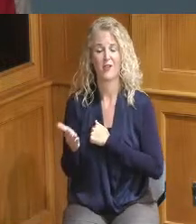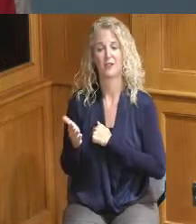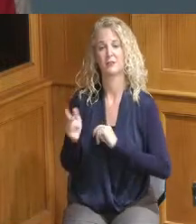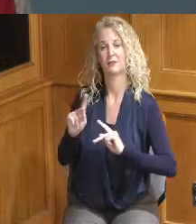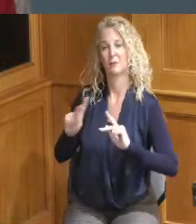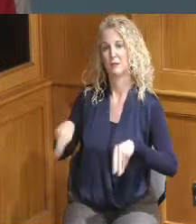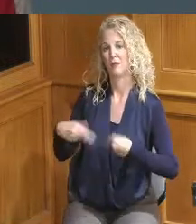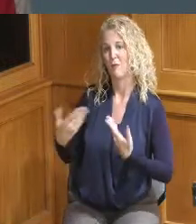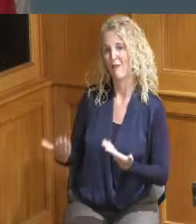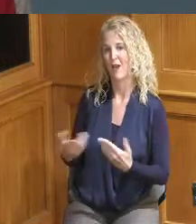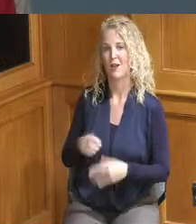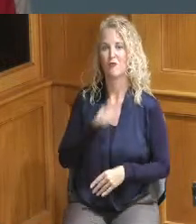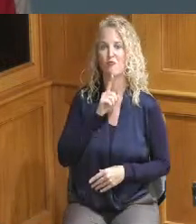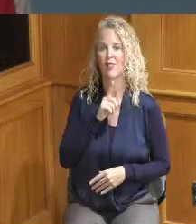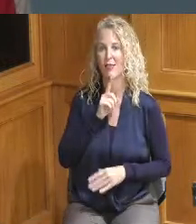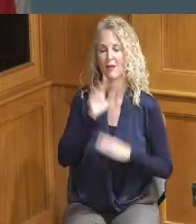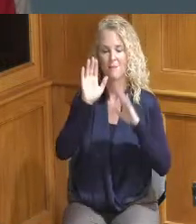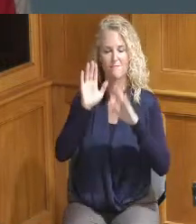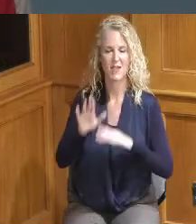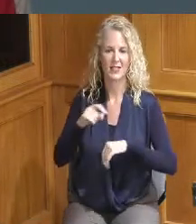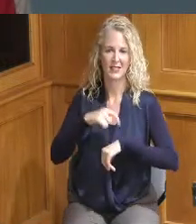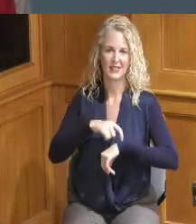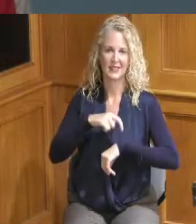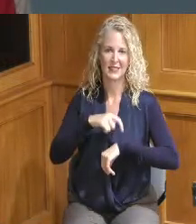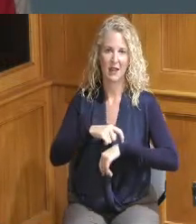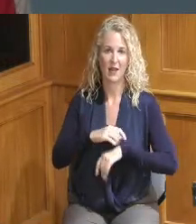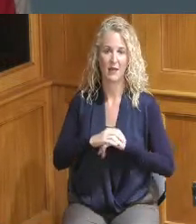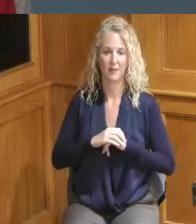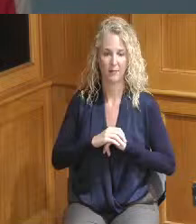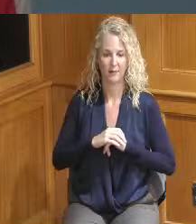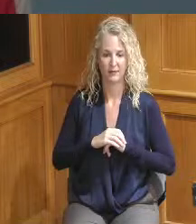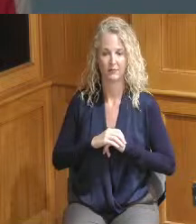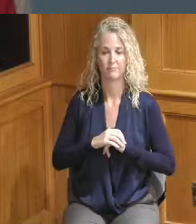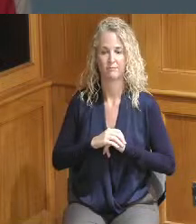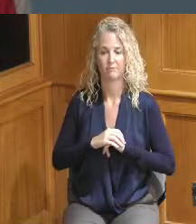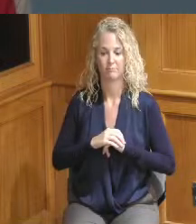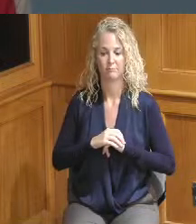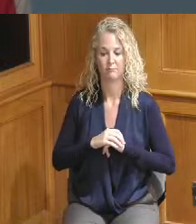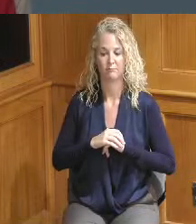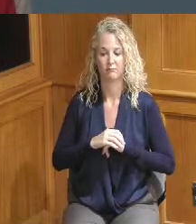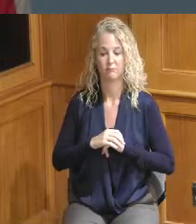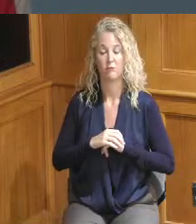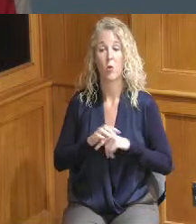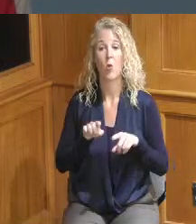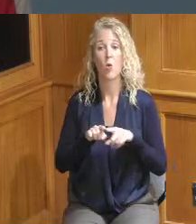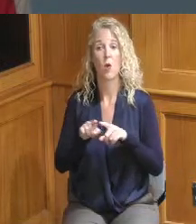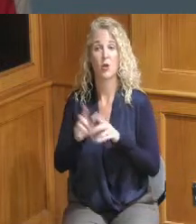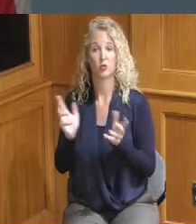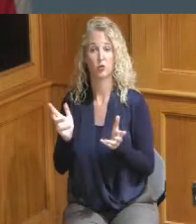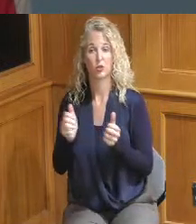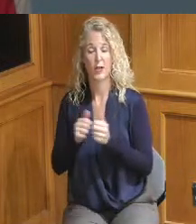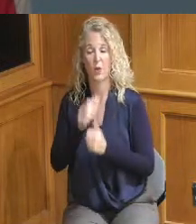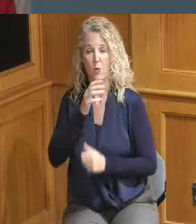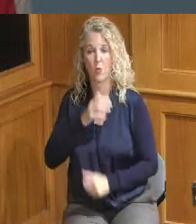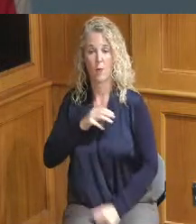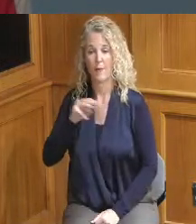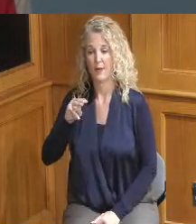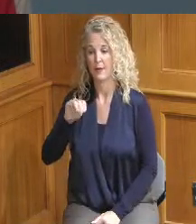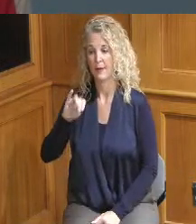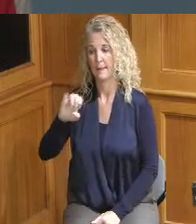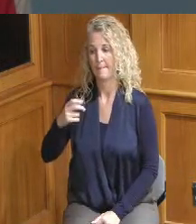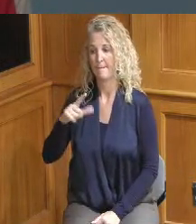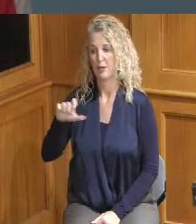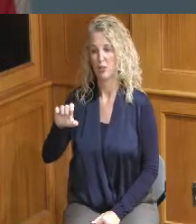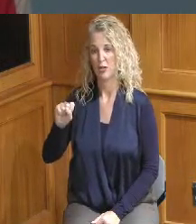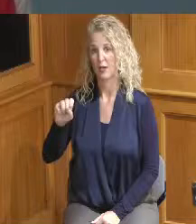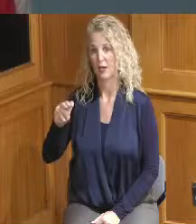for them, and it was just a great time. I also talked to Michelle Smith, who is having